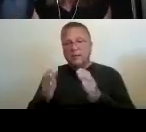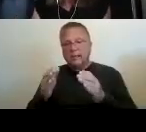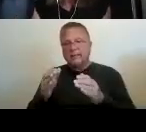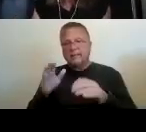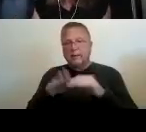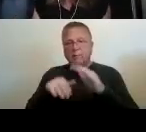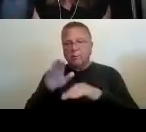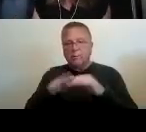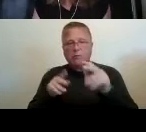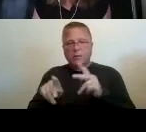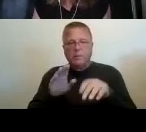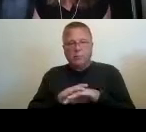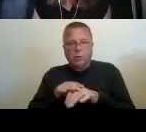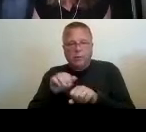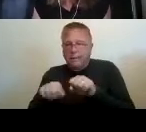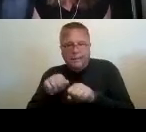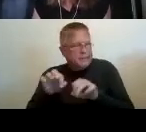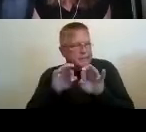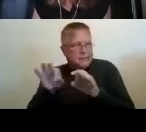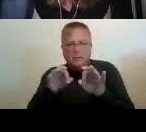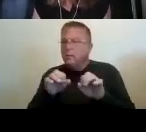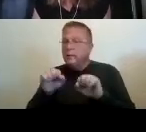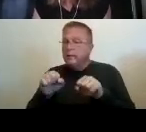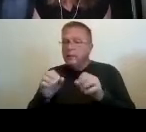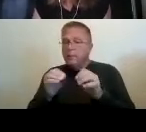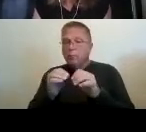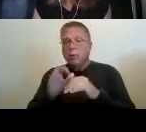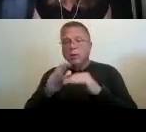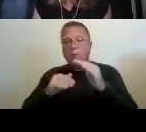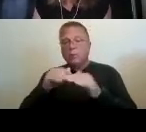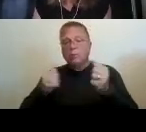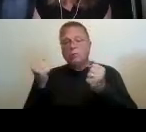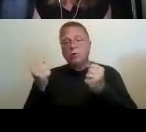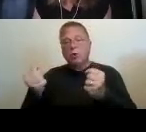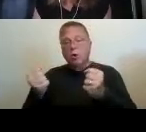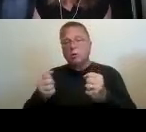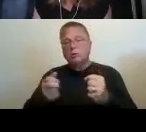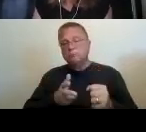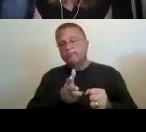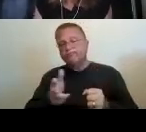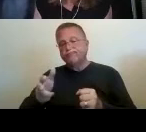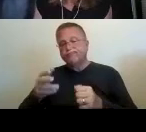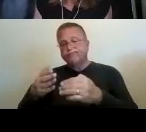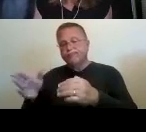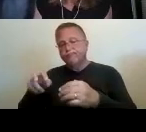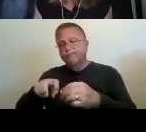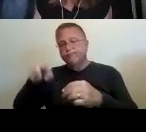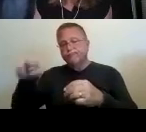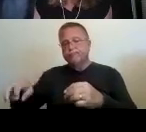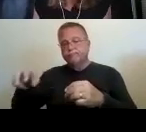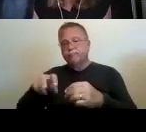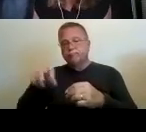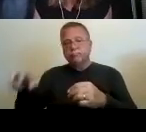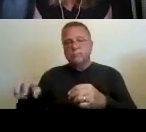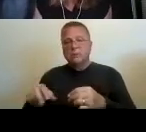on bikes. It can be more comfortable for the vehicles in loading their cars, right? Because they, you know, now